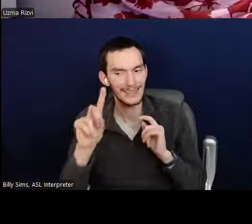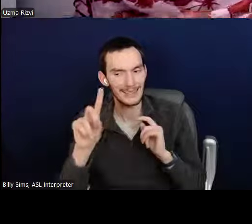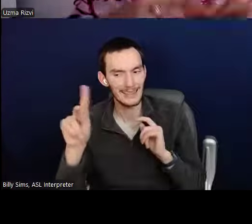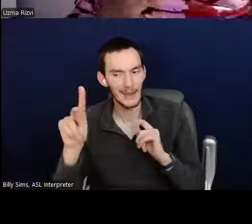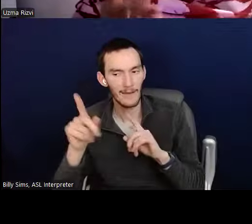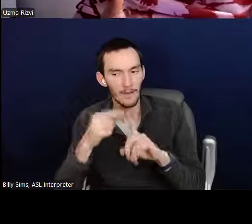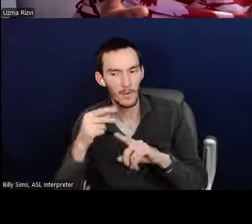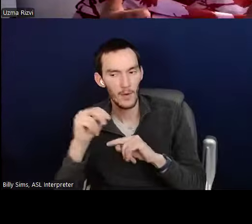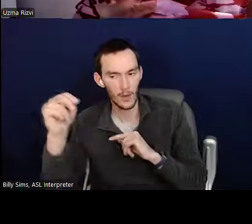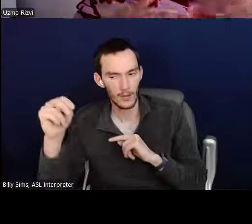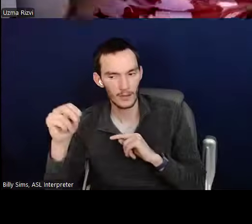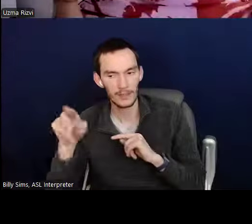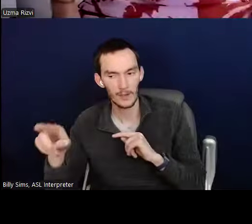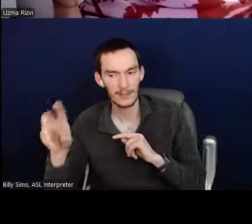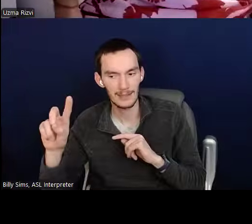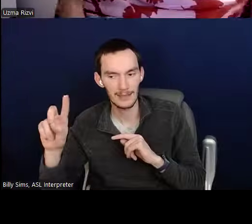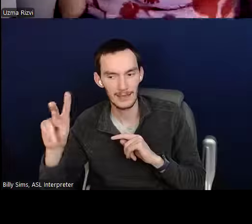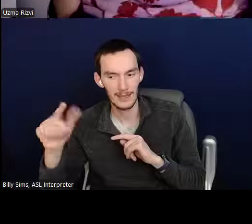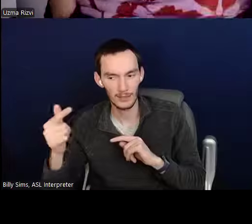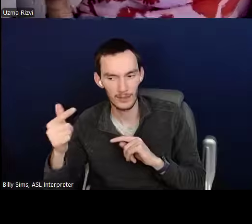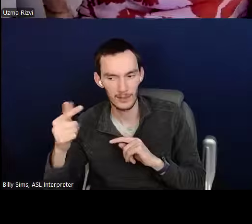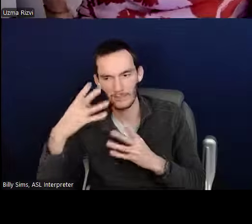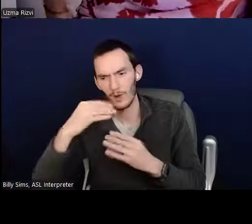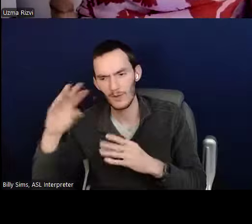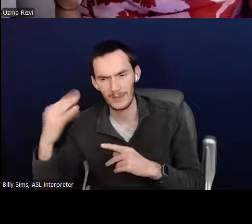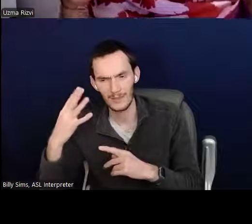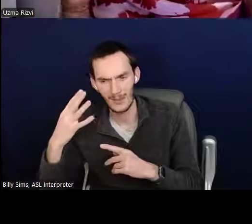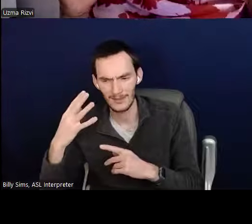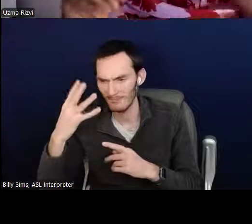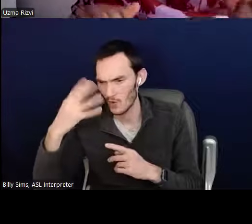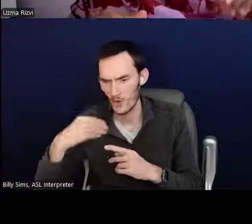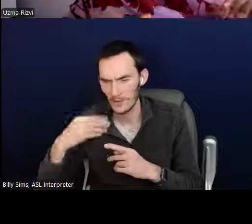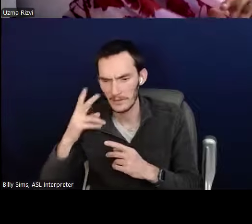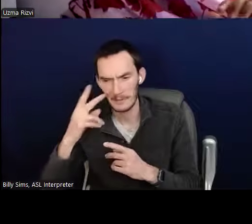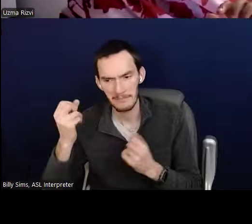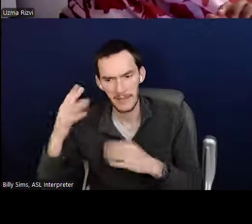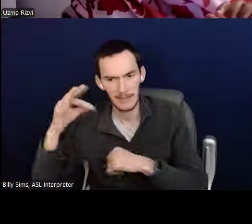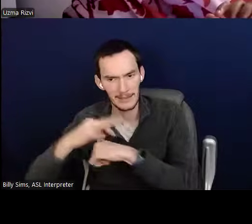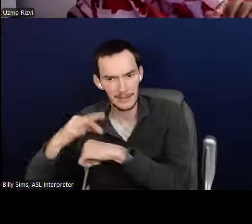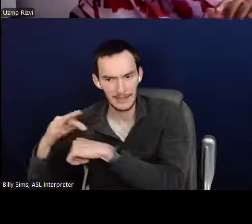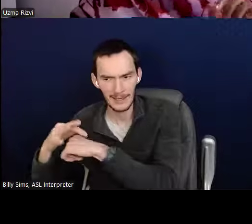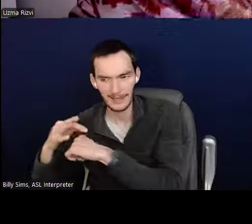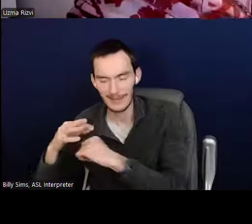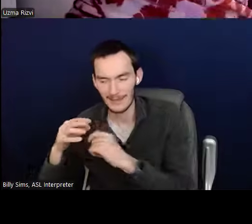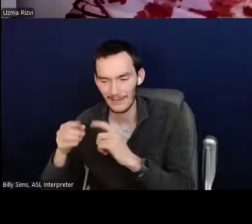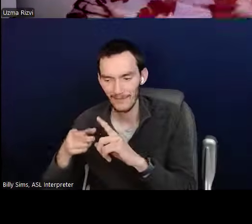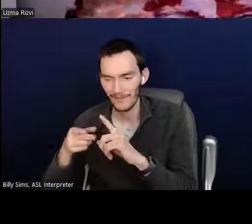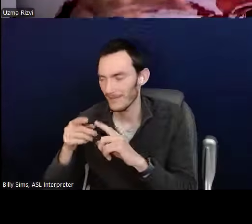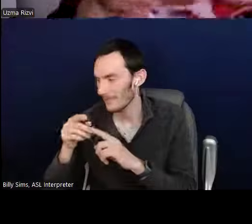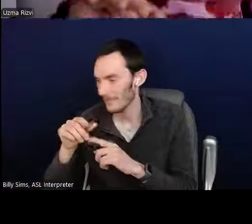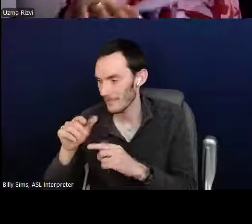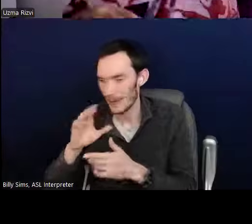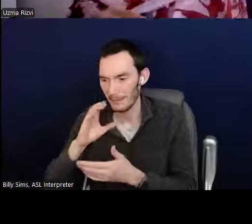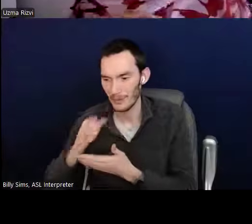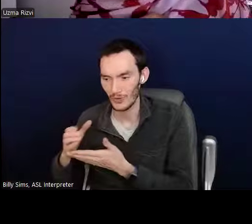And so this is DKG, this beautiful sun. I mean, the suns are just gorgeous. You'll see lots of sunsets in any images that I show.